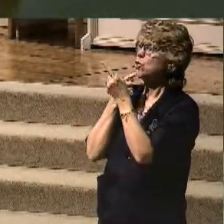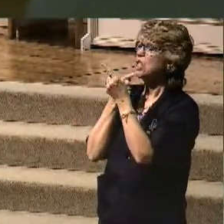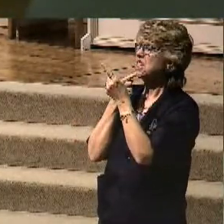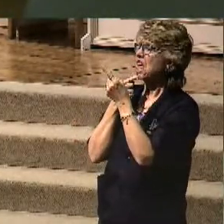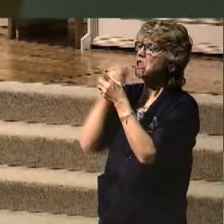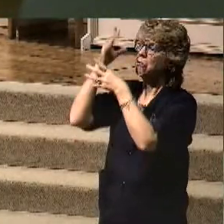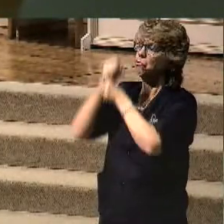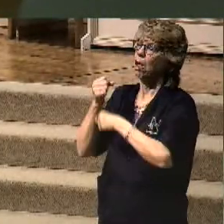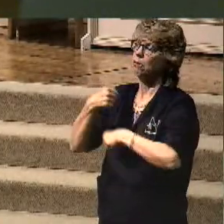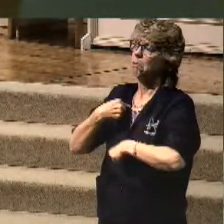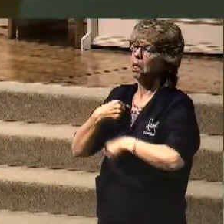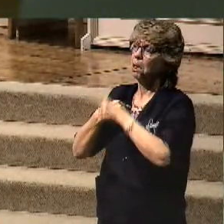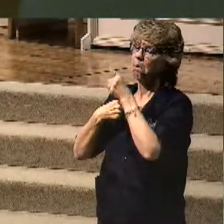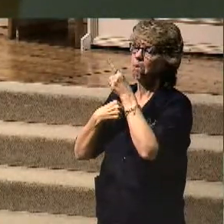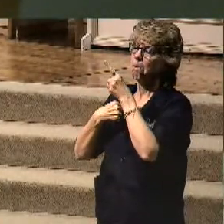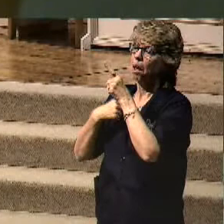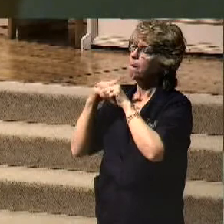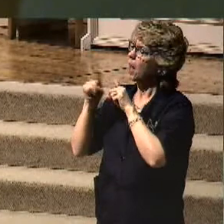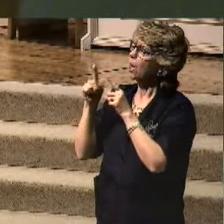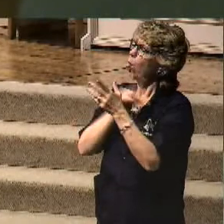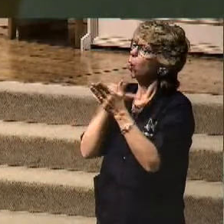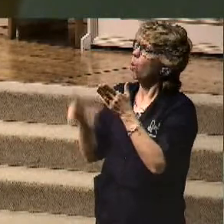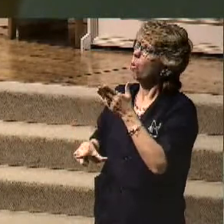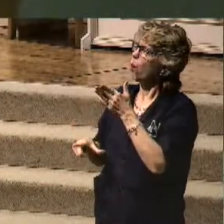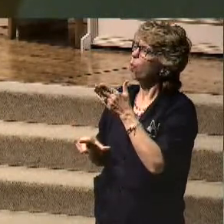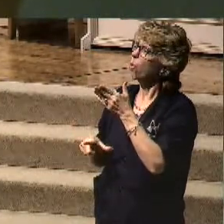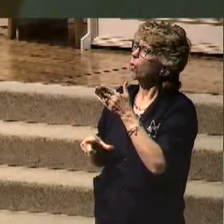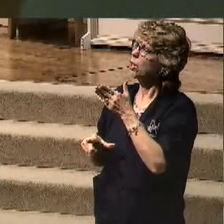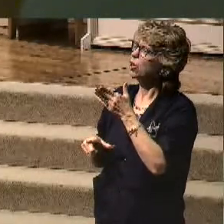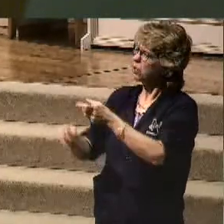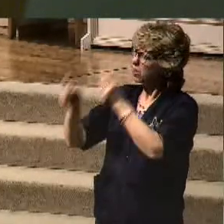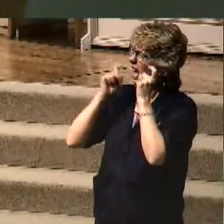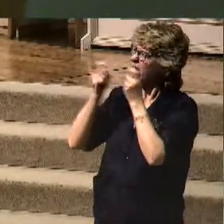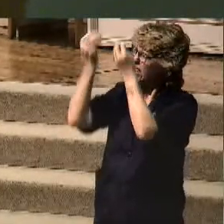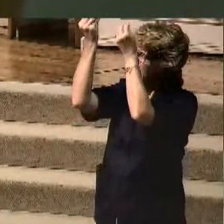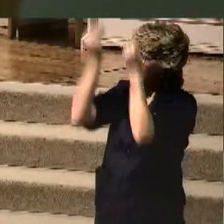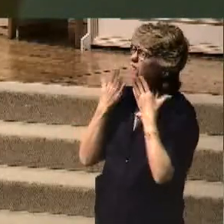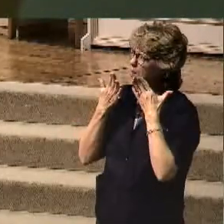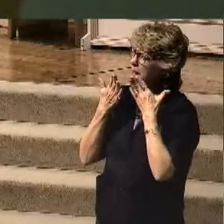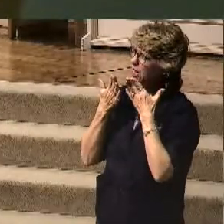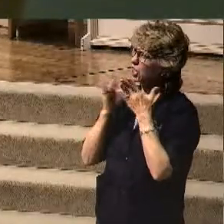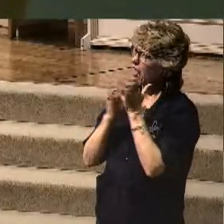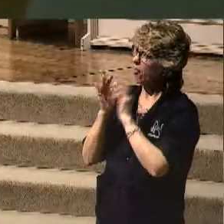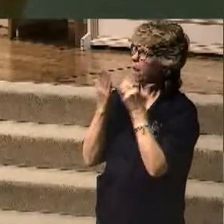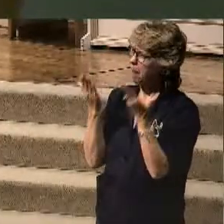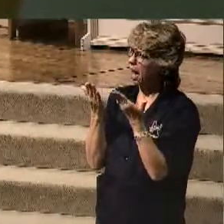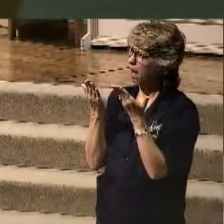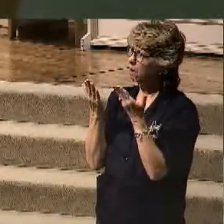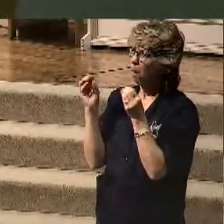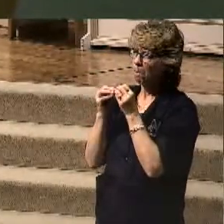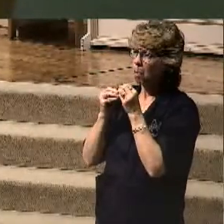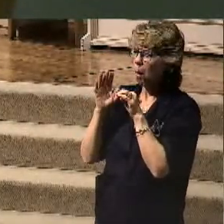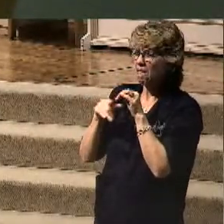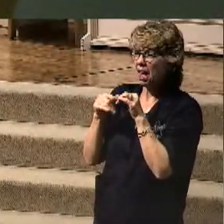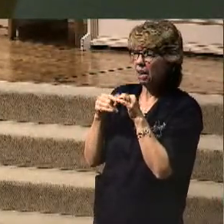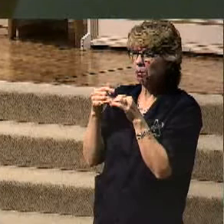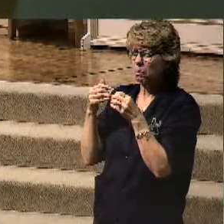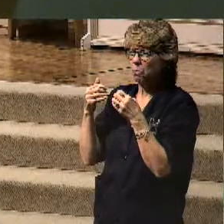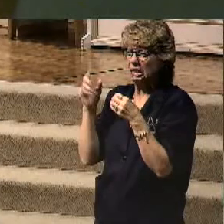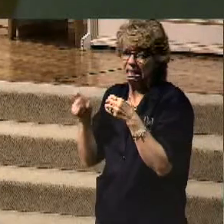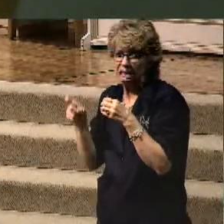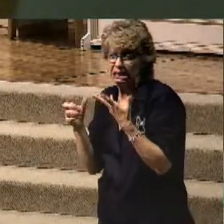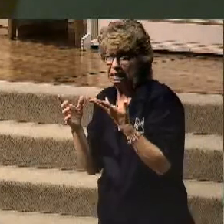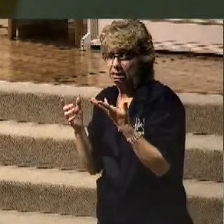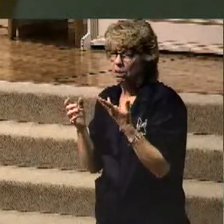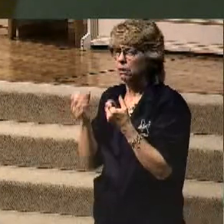me. But Lord, you told us plenty, more than we'd ever need,